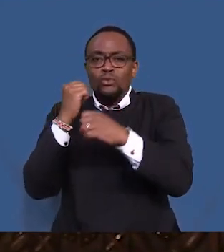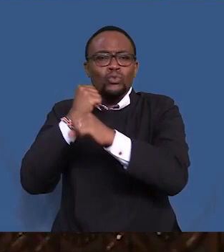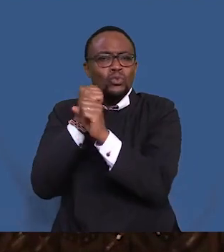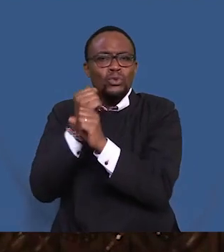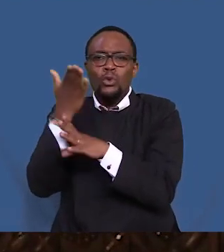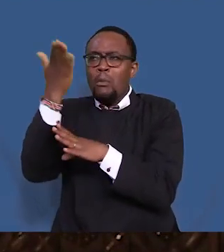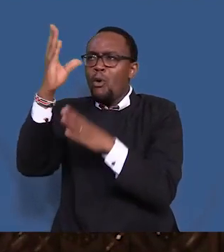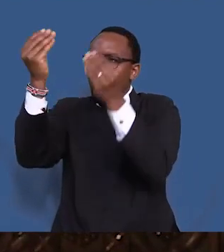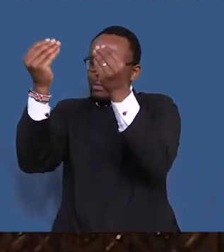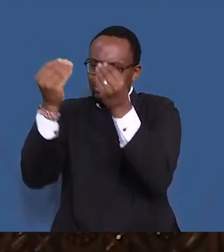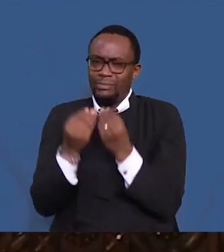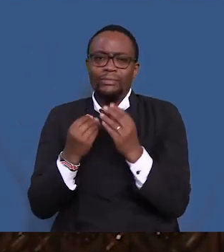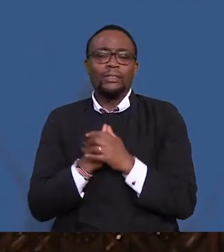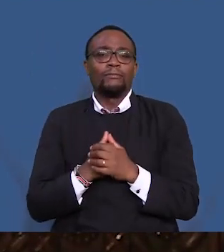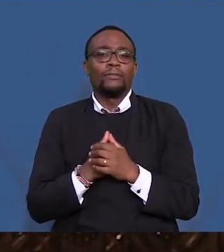Christ at all cost.